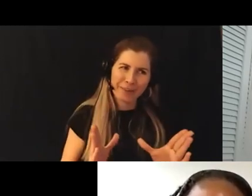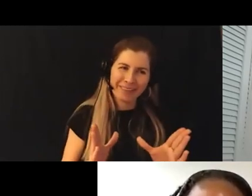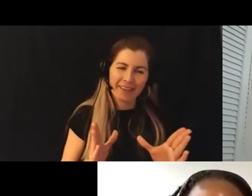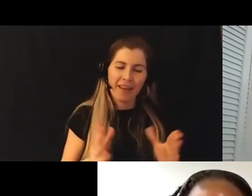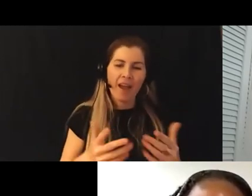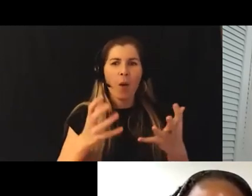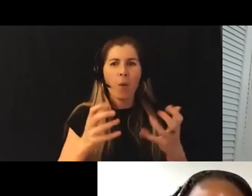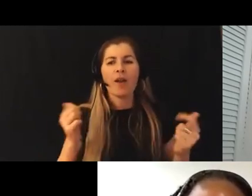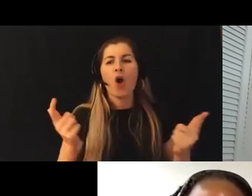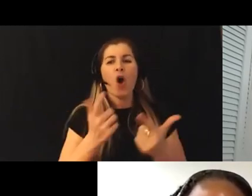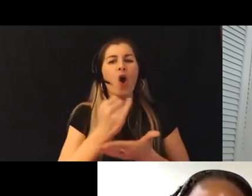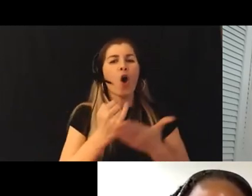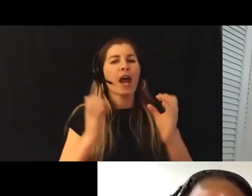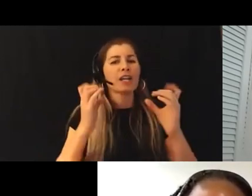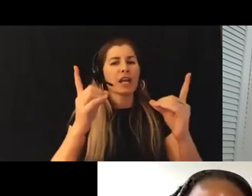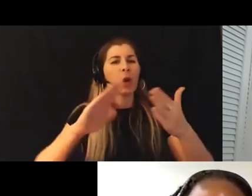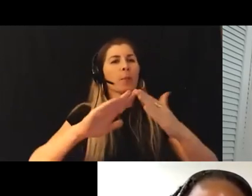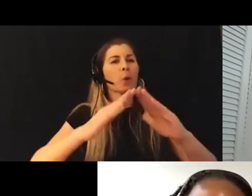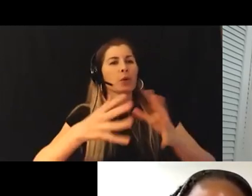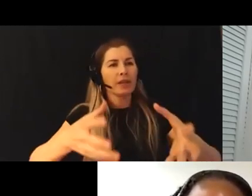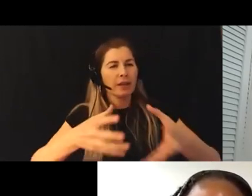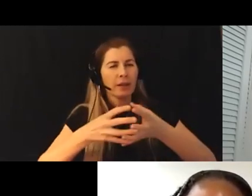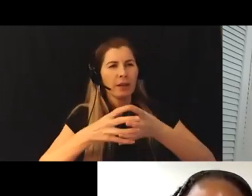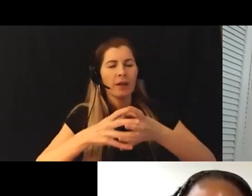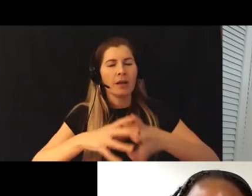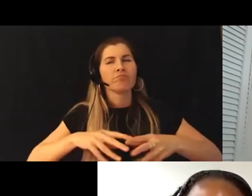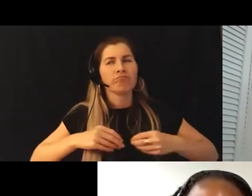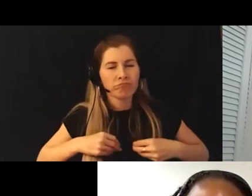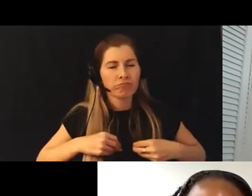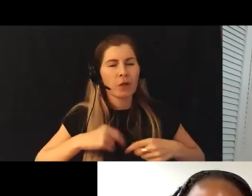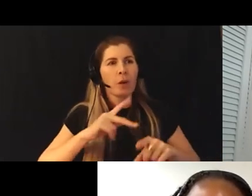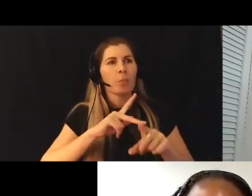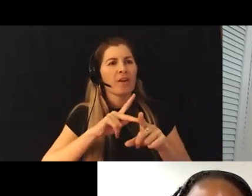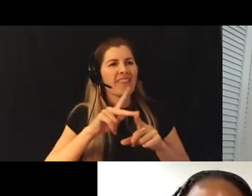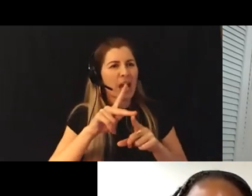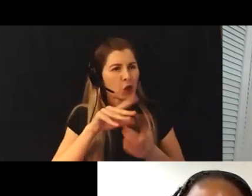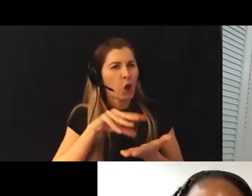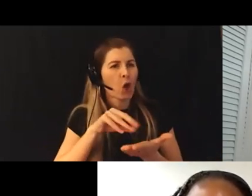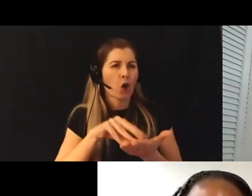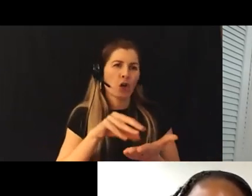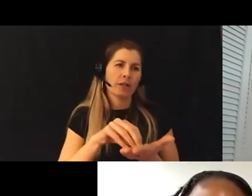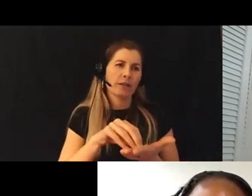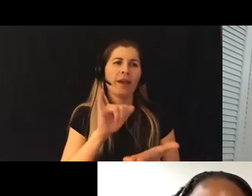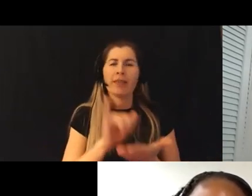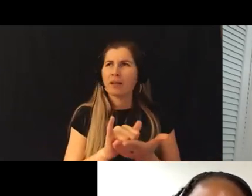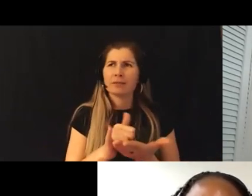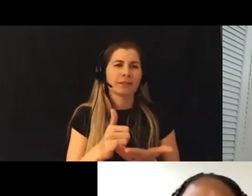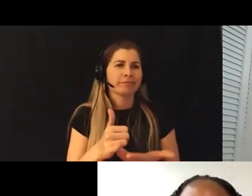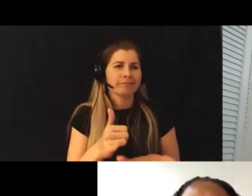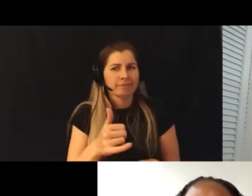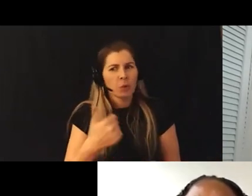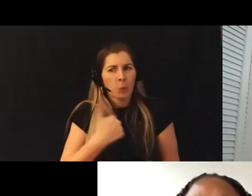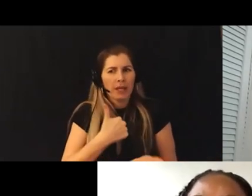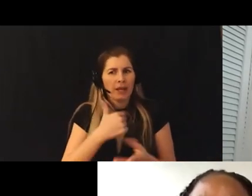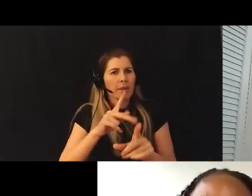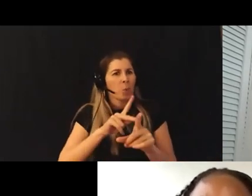as the arts education community really embrace professional learning as an element of our professional journey that is